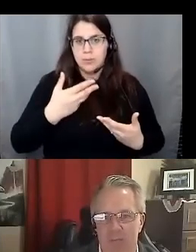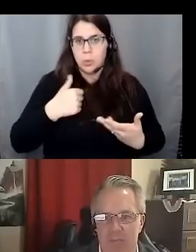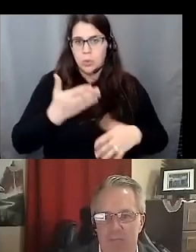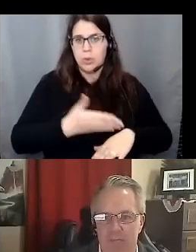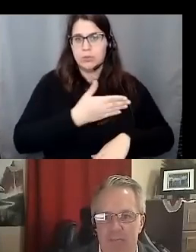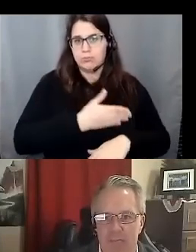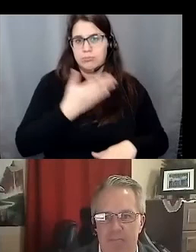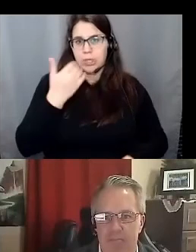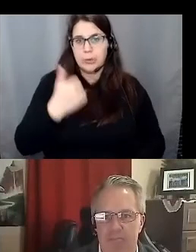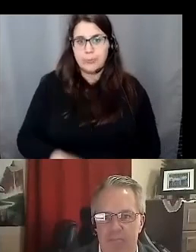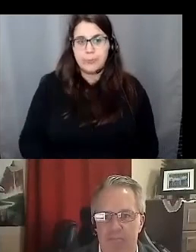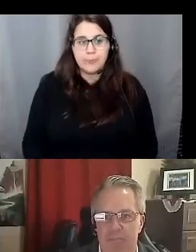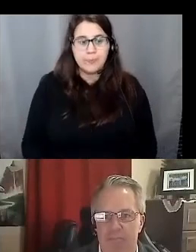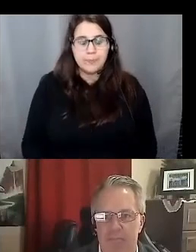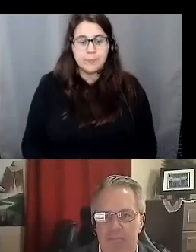easier.